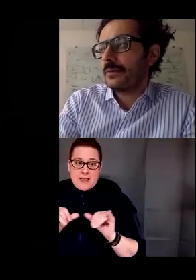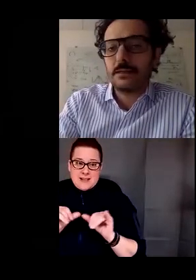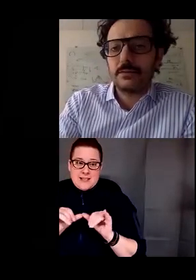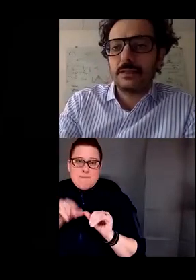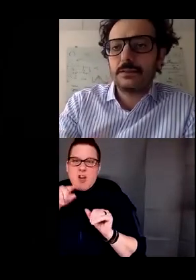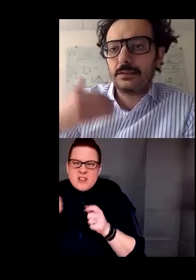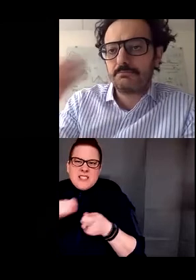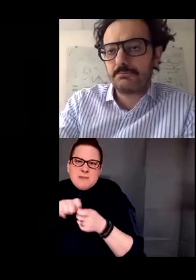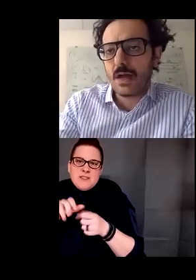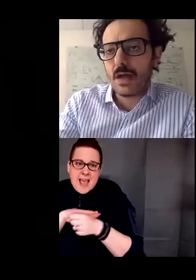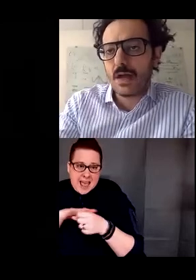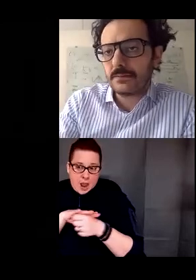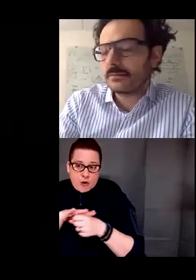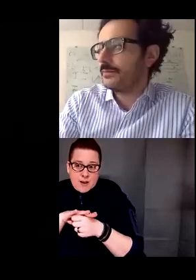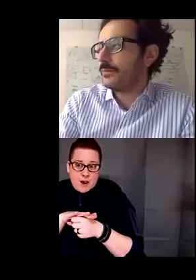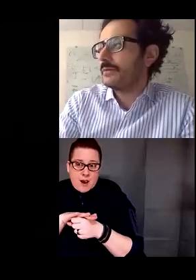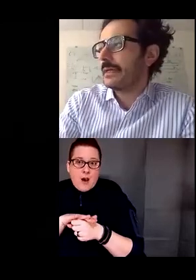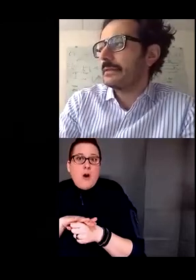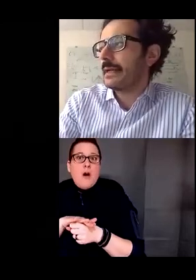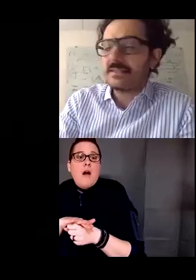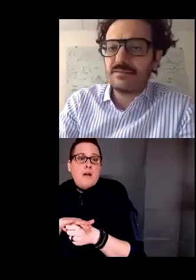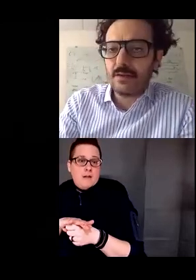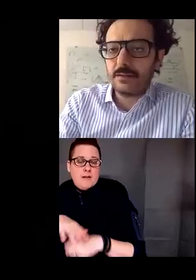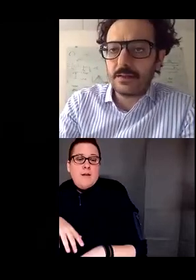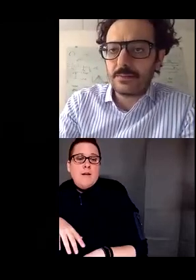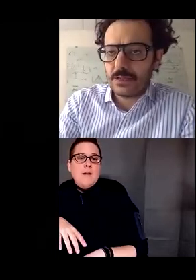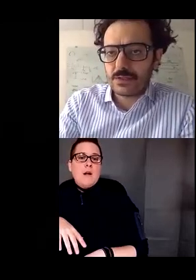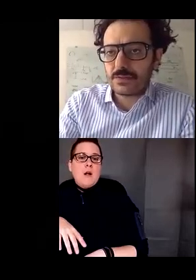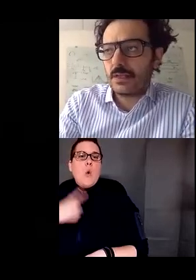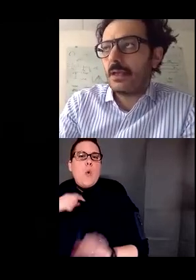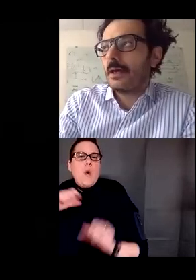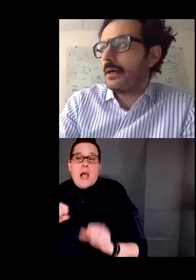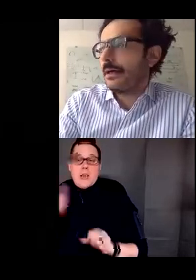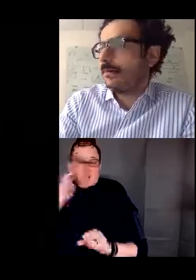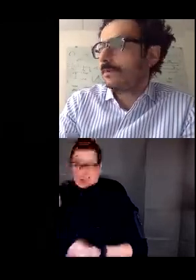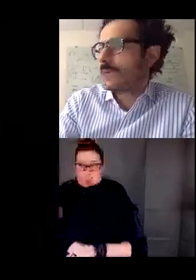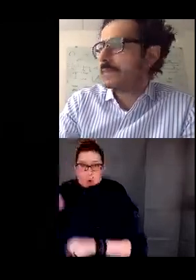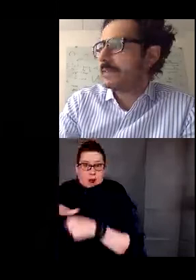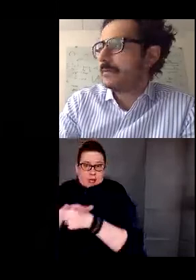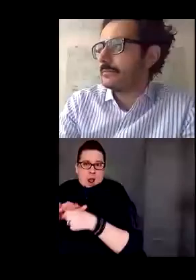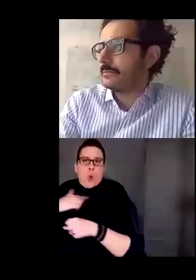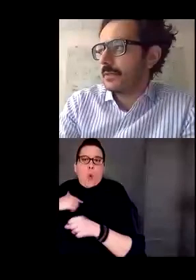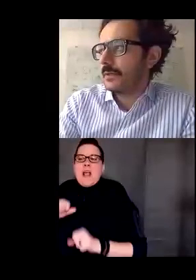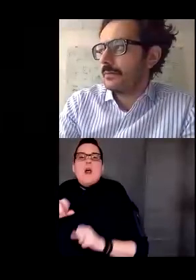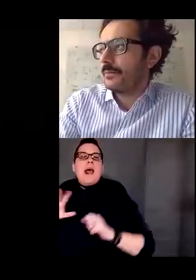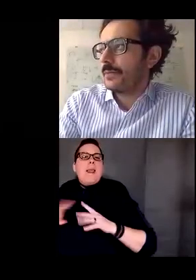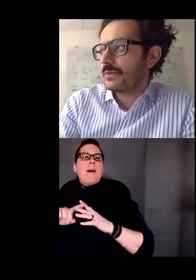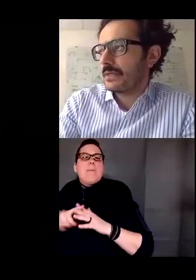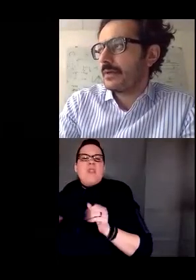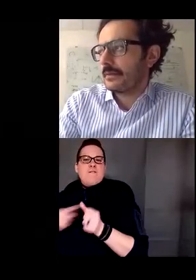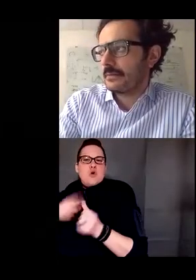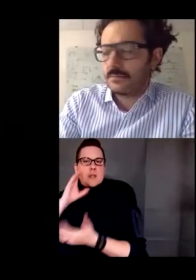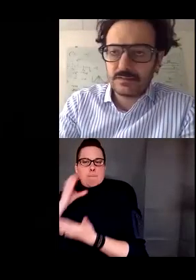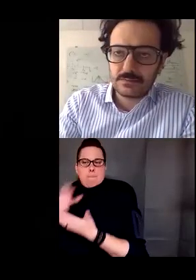in the brain, in the other site, if you want, and classify their patients at baseline, because